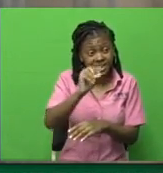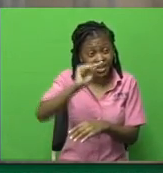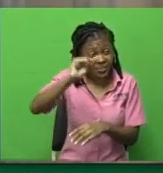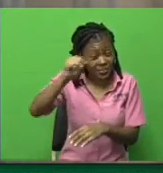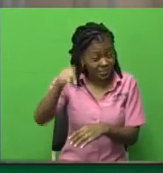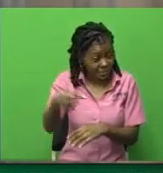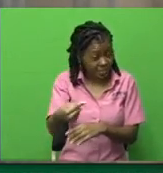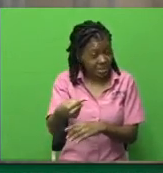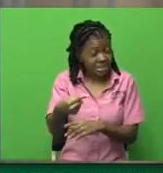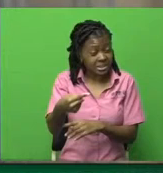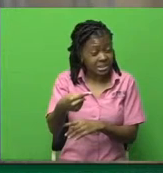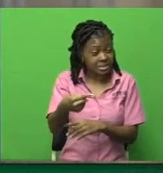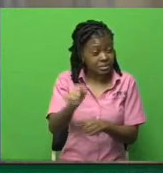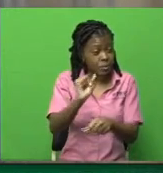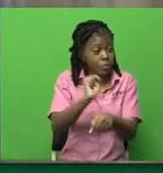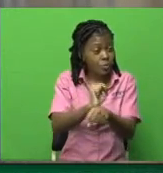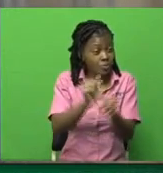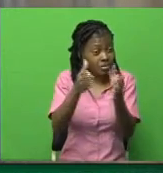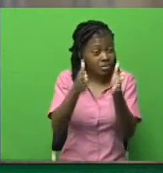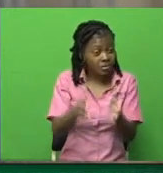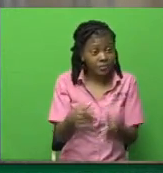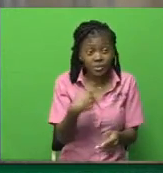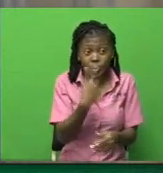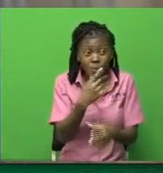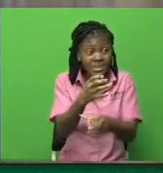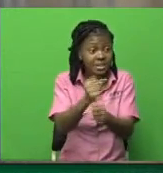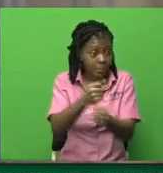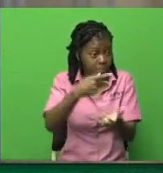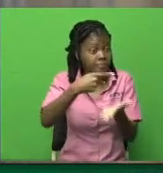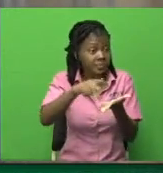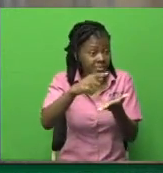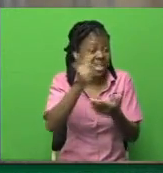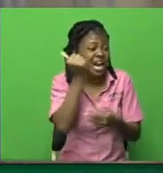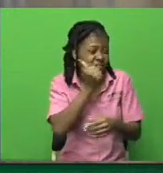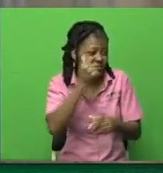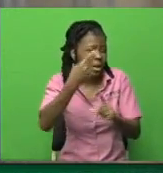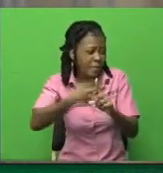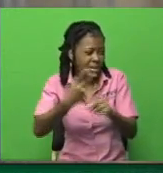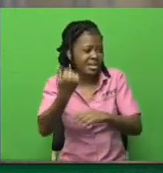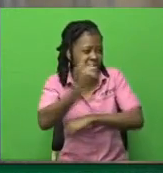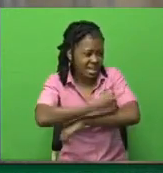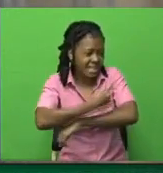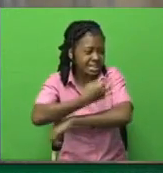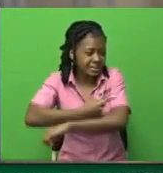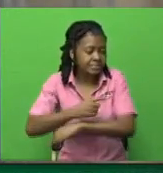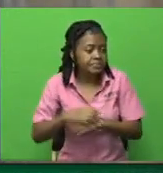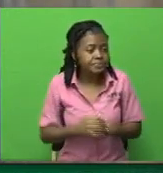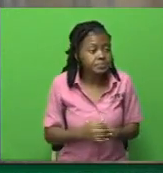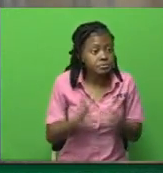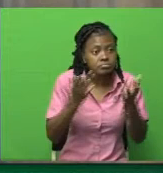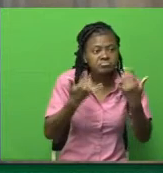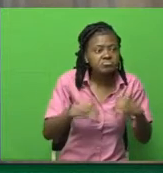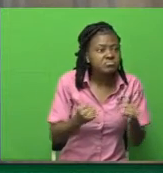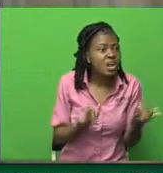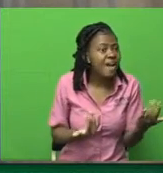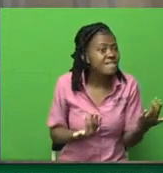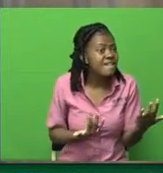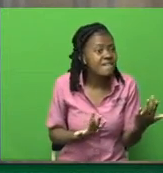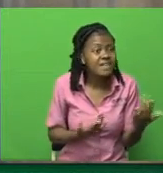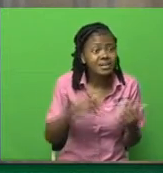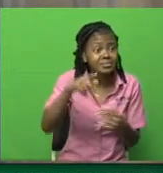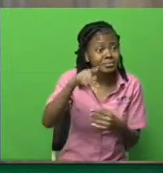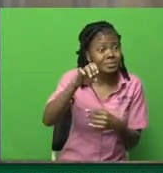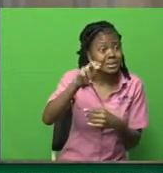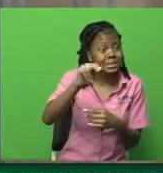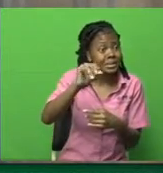are still waiting to establish their contributory pension plan that the government promised to take